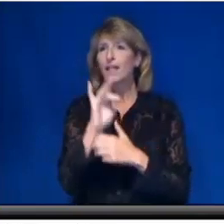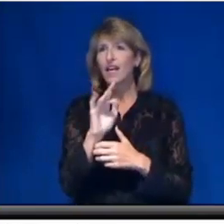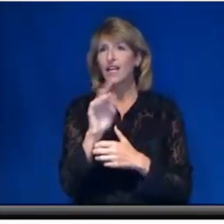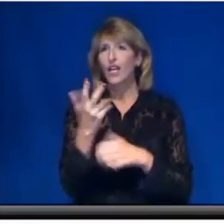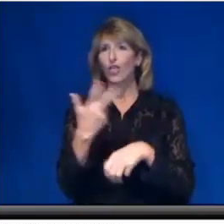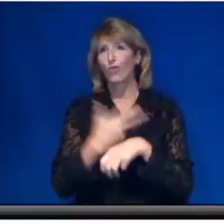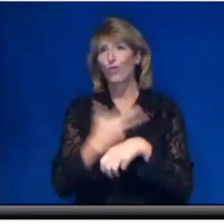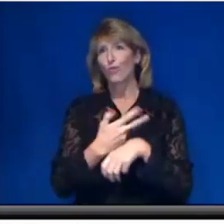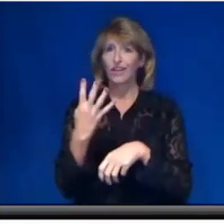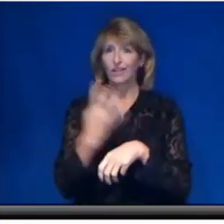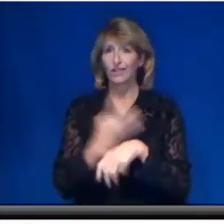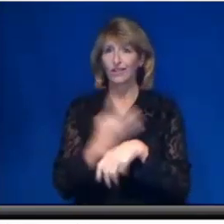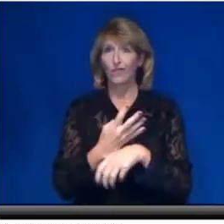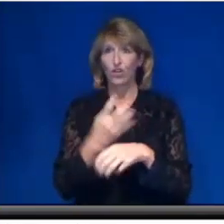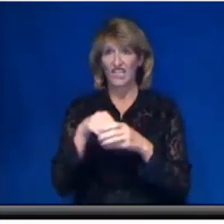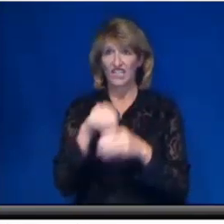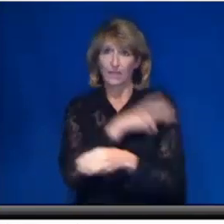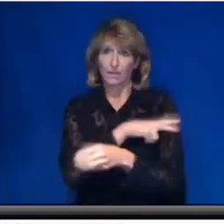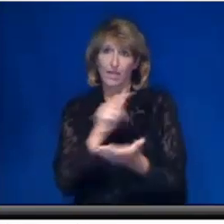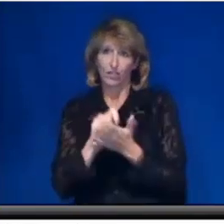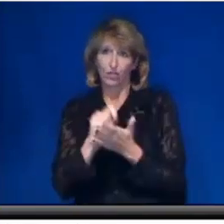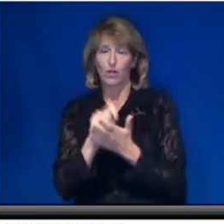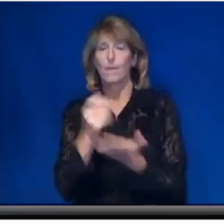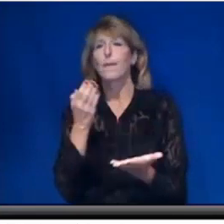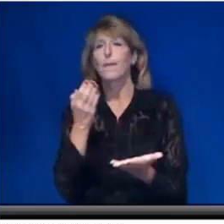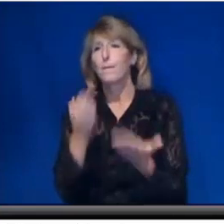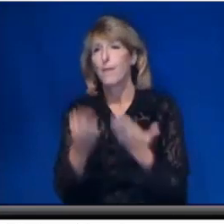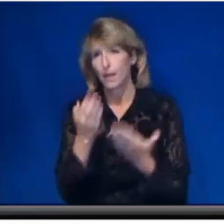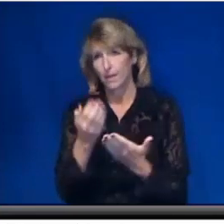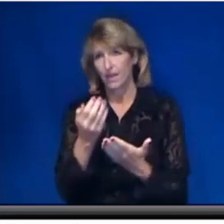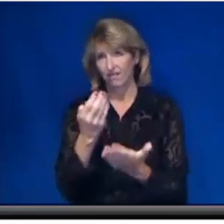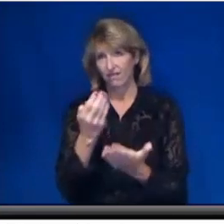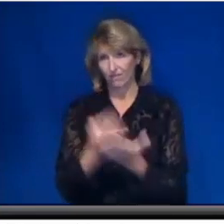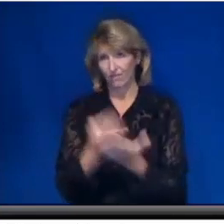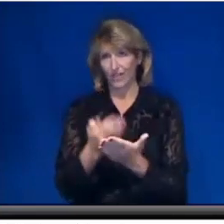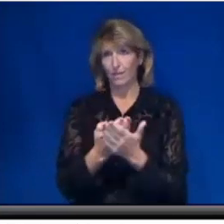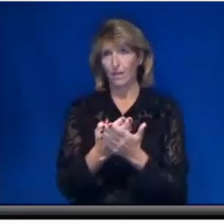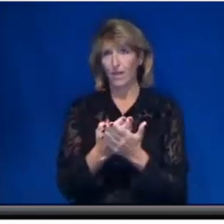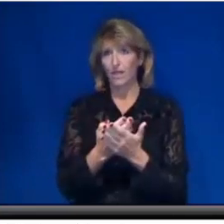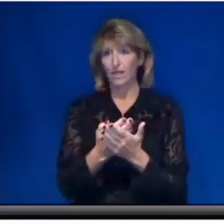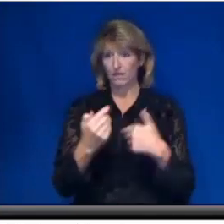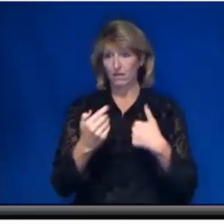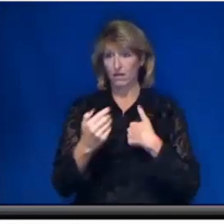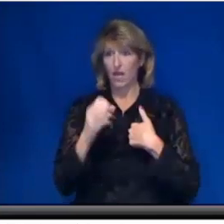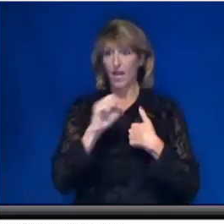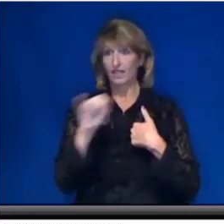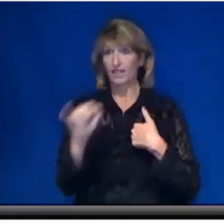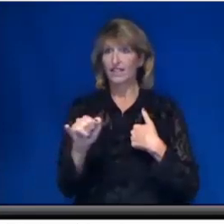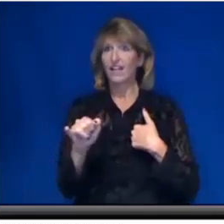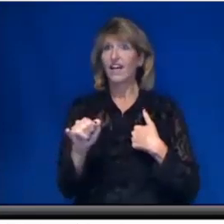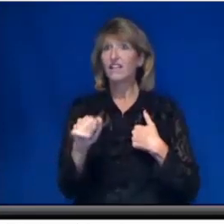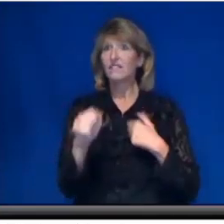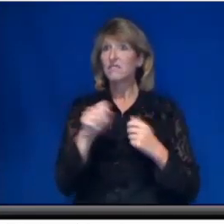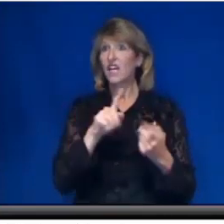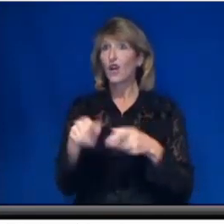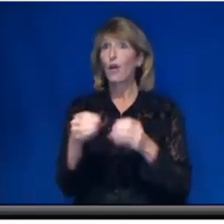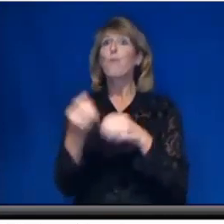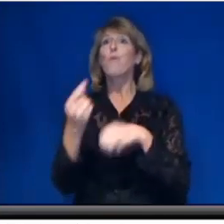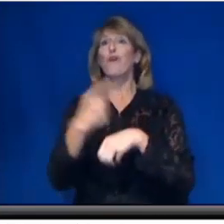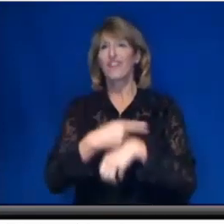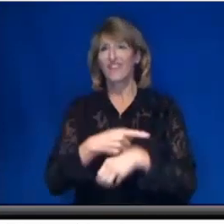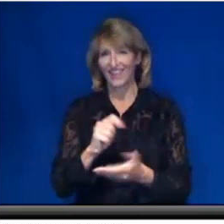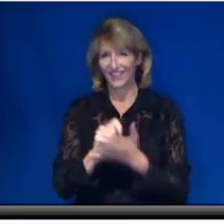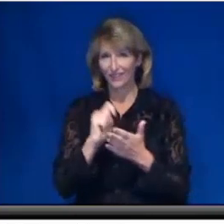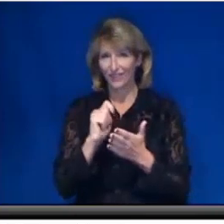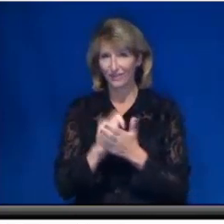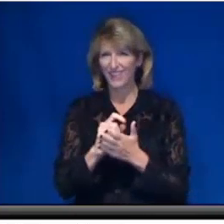4 days at an inpatient treatment center. As compared to a person who uses SSI, they could have more days covered